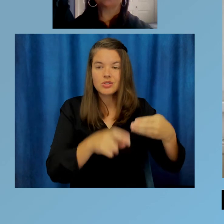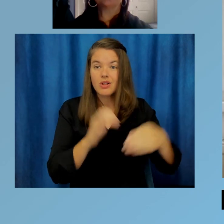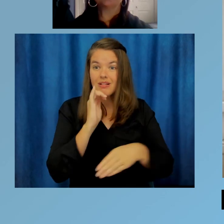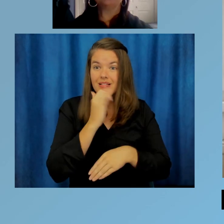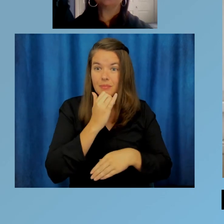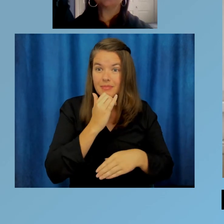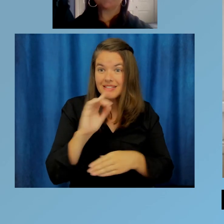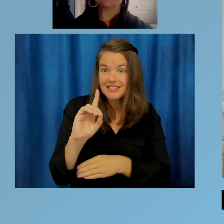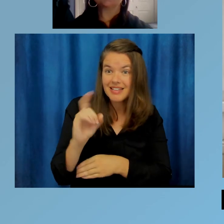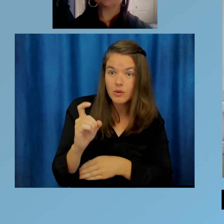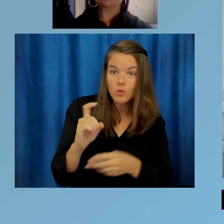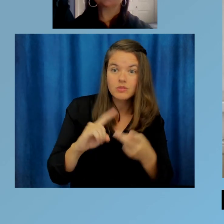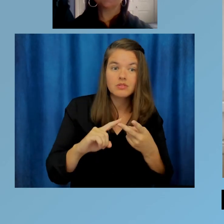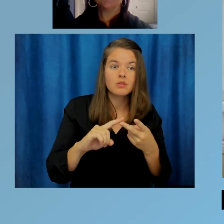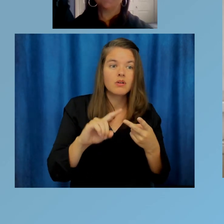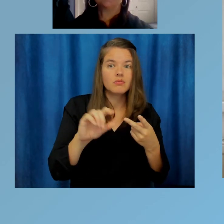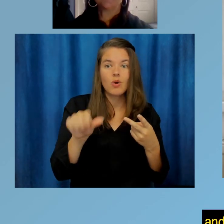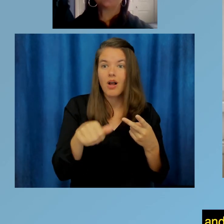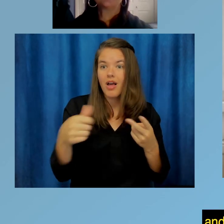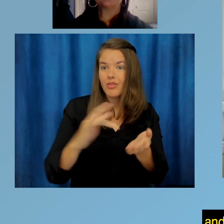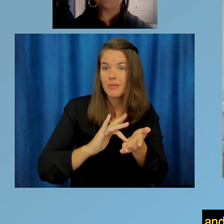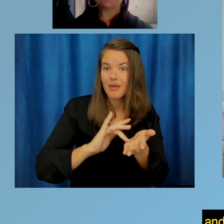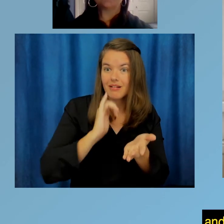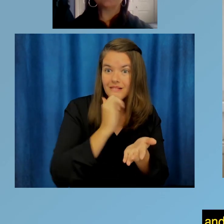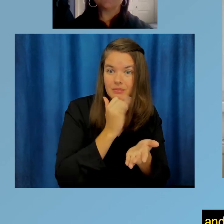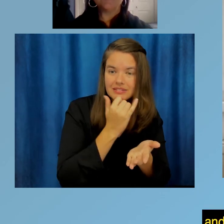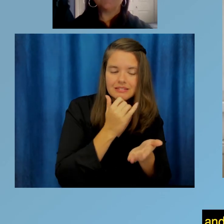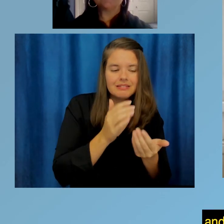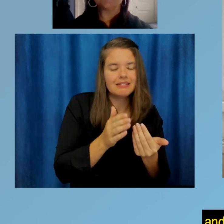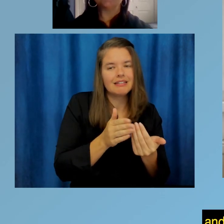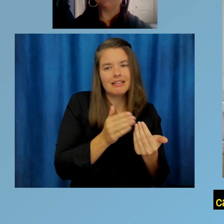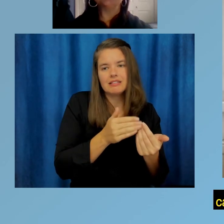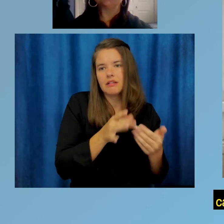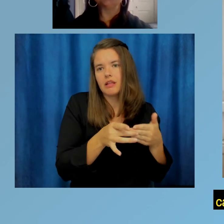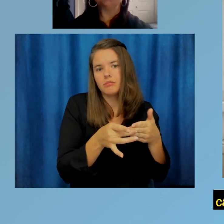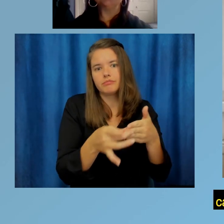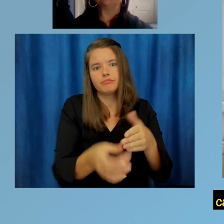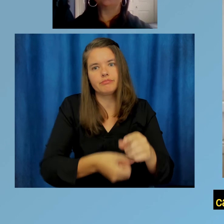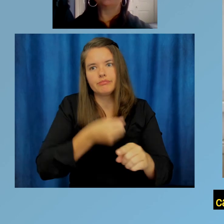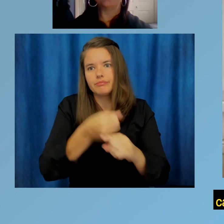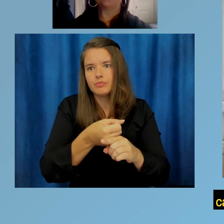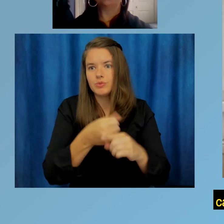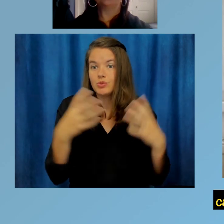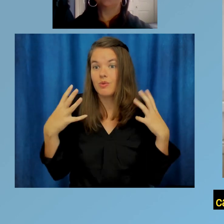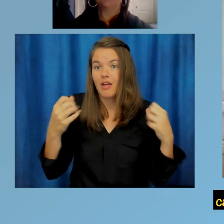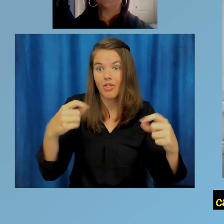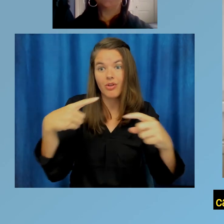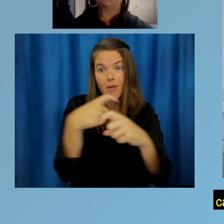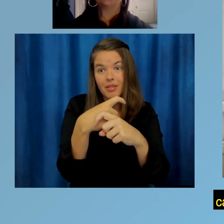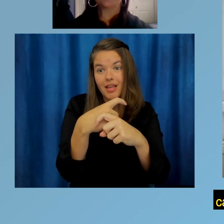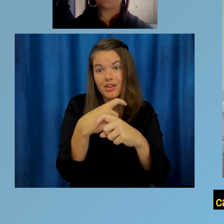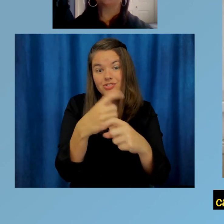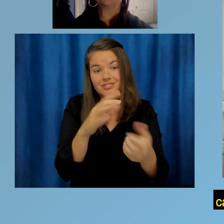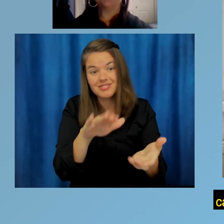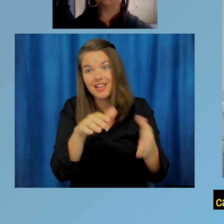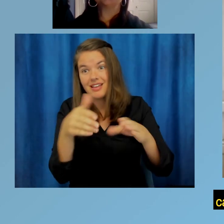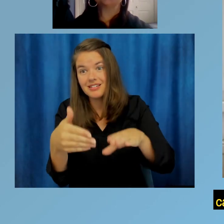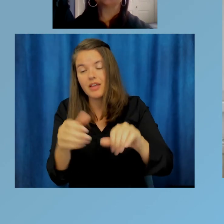communication can result in misdiagnoses and other medical mistakes that can easily lead to avoidable